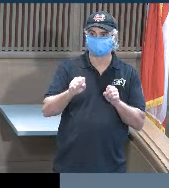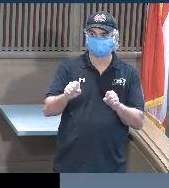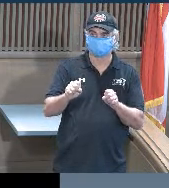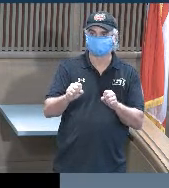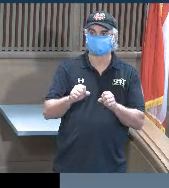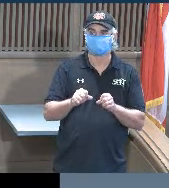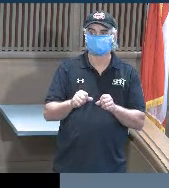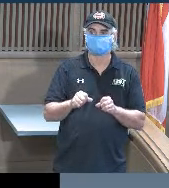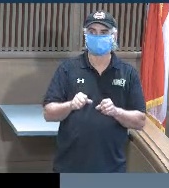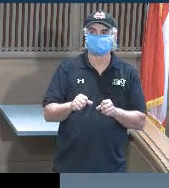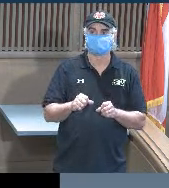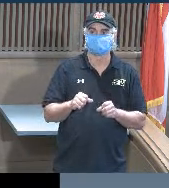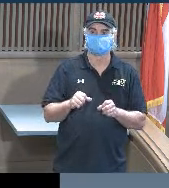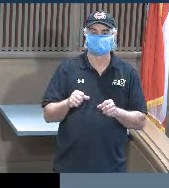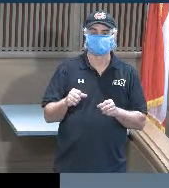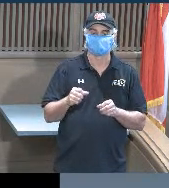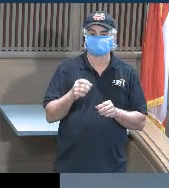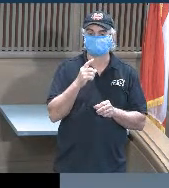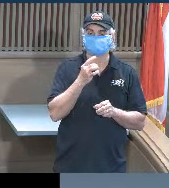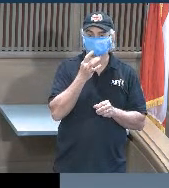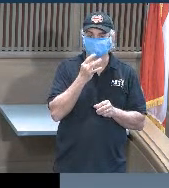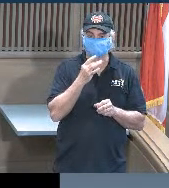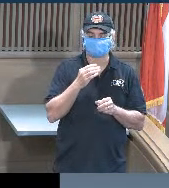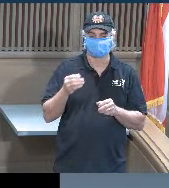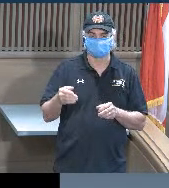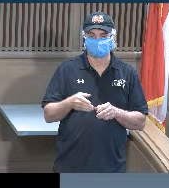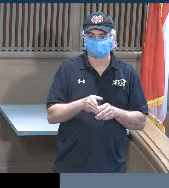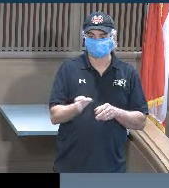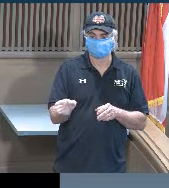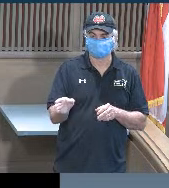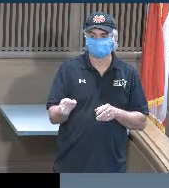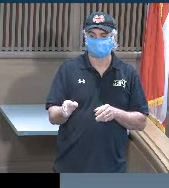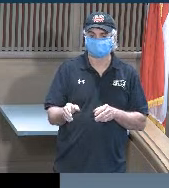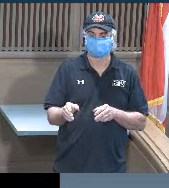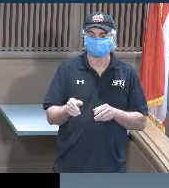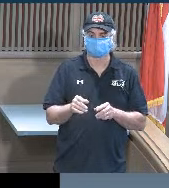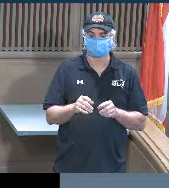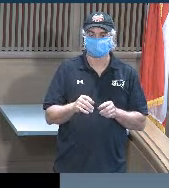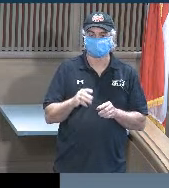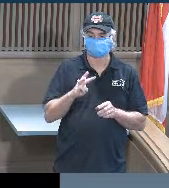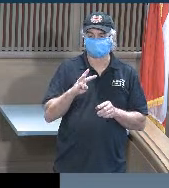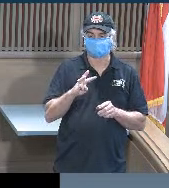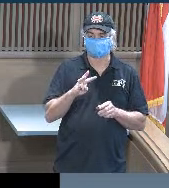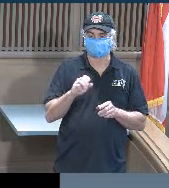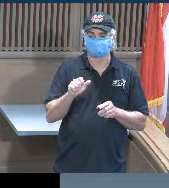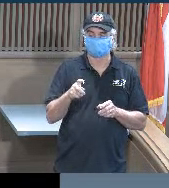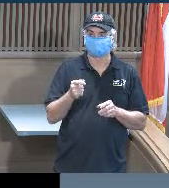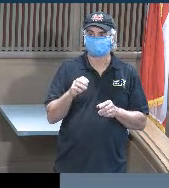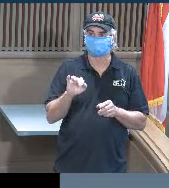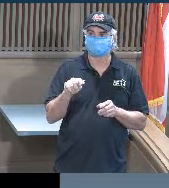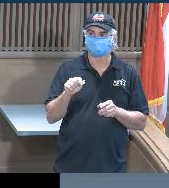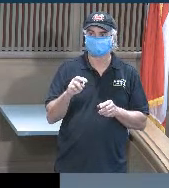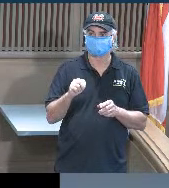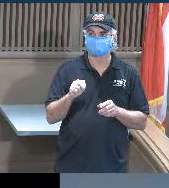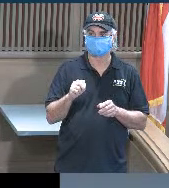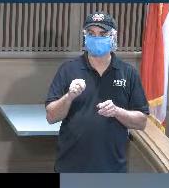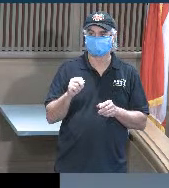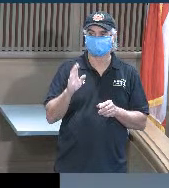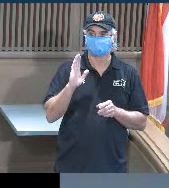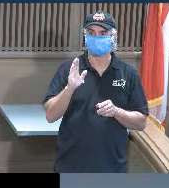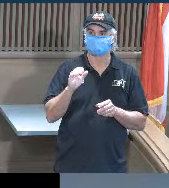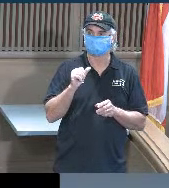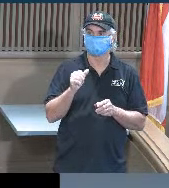will turn at the intersection. Washington Street, if you go down Washington Street, it will not be accessible to the